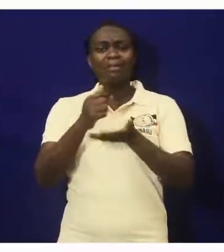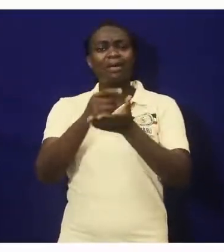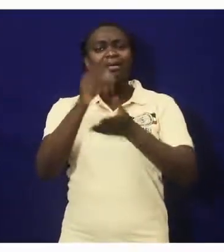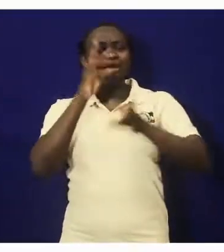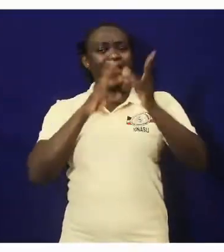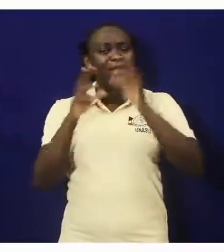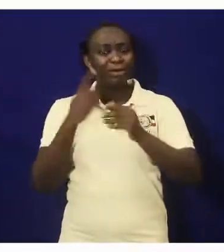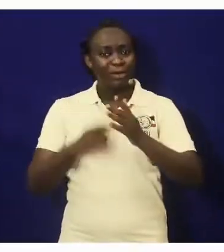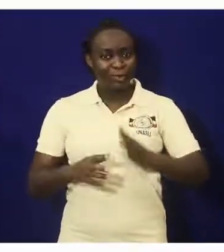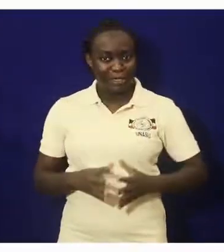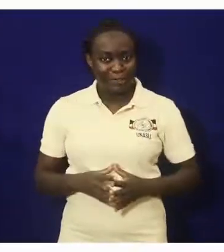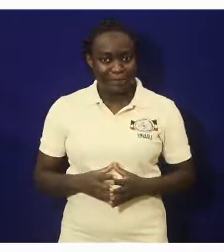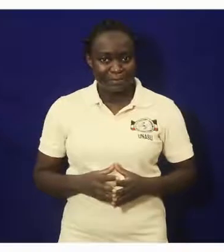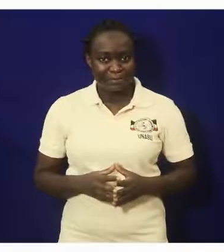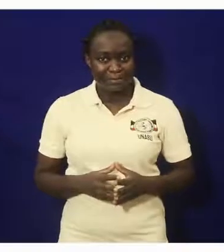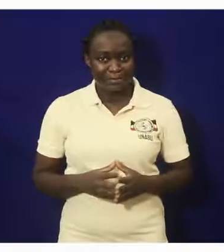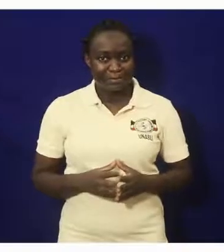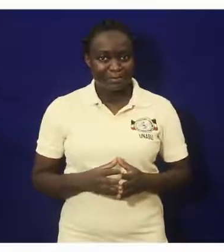Yes.